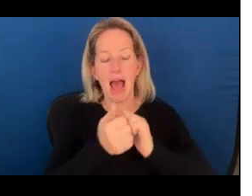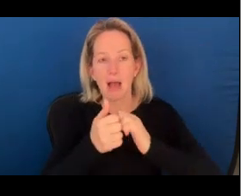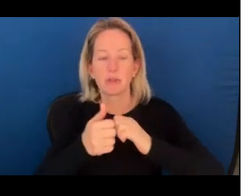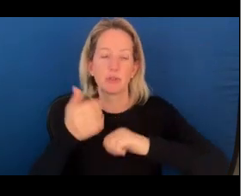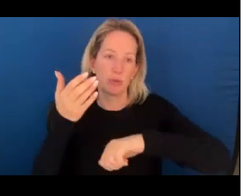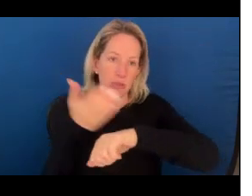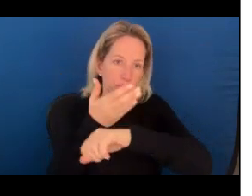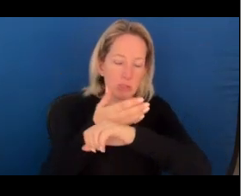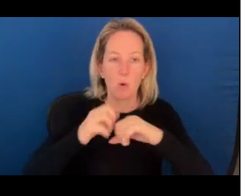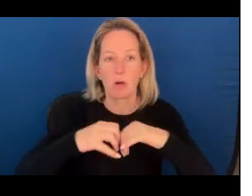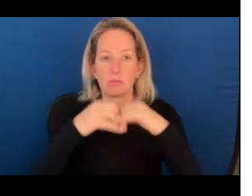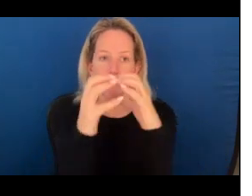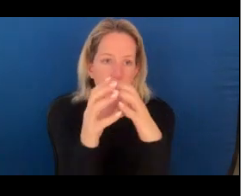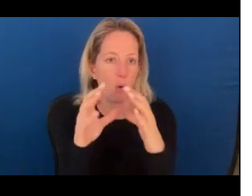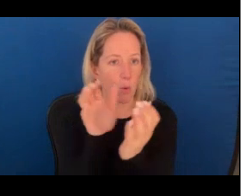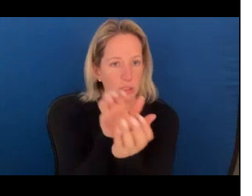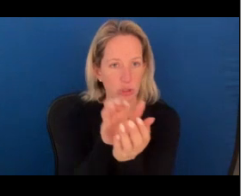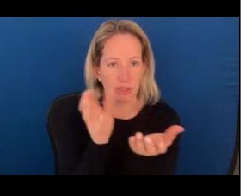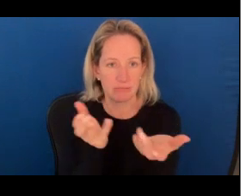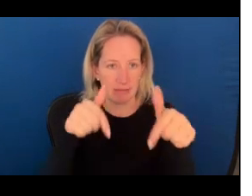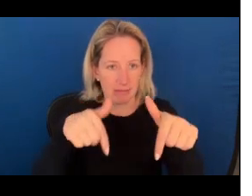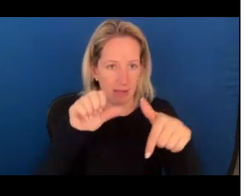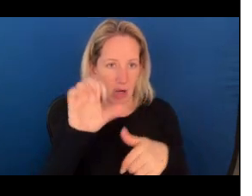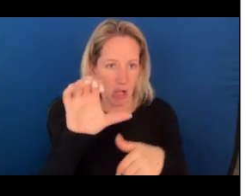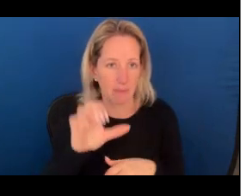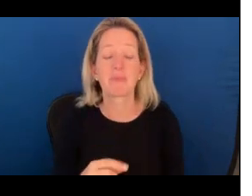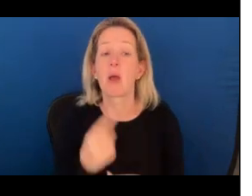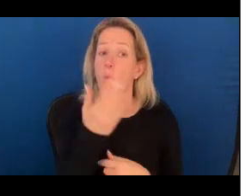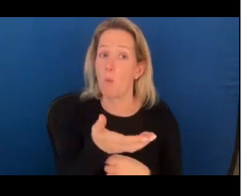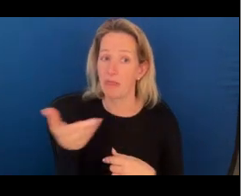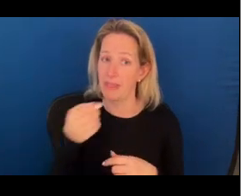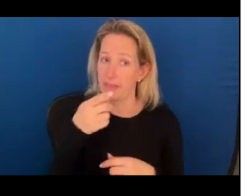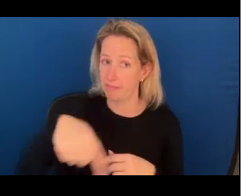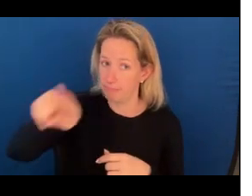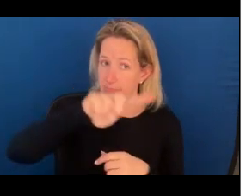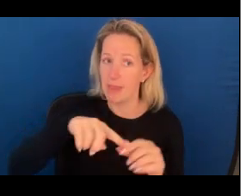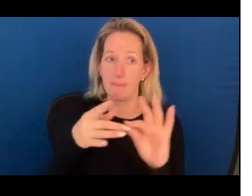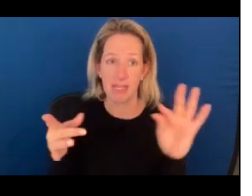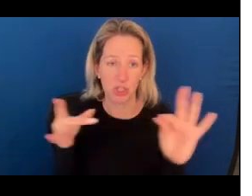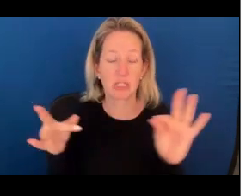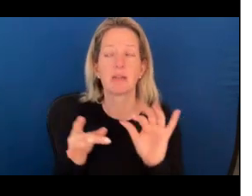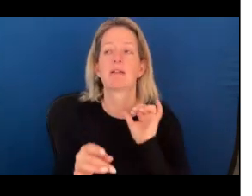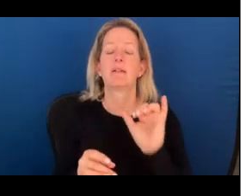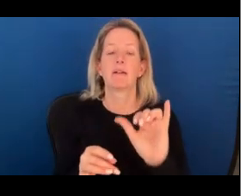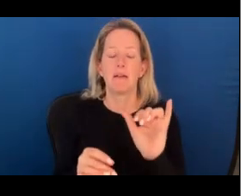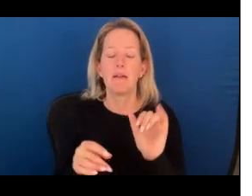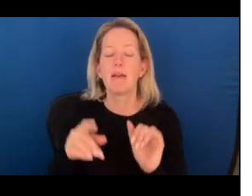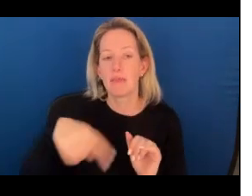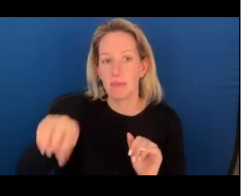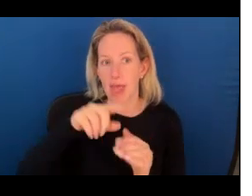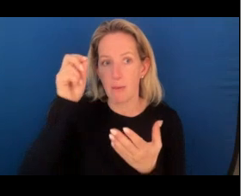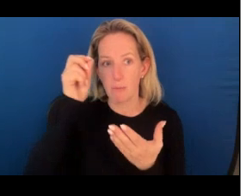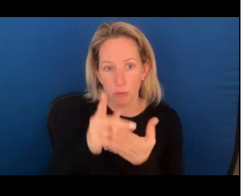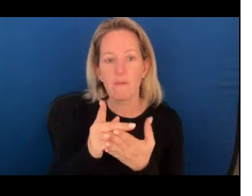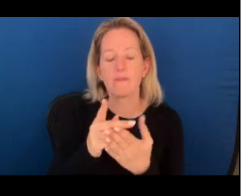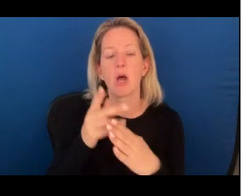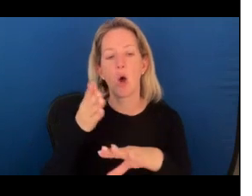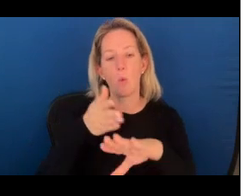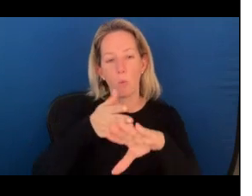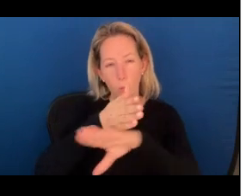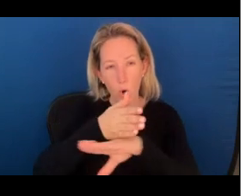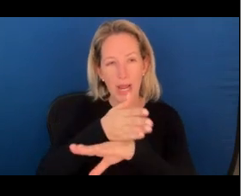oysters in South Carolina. So one of those things that they brought up to us was that they have approved wooden stakes. So these